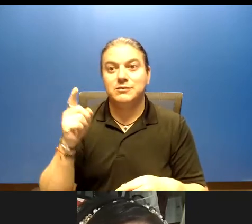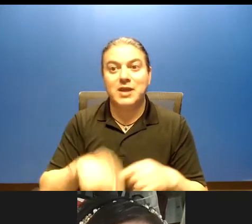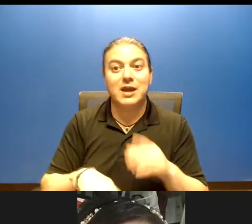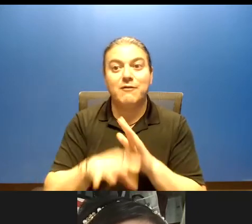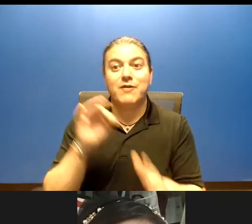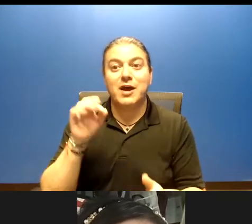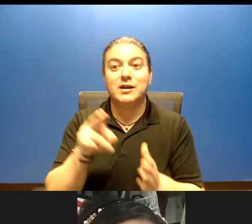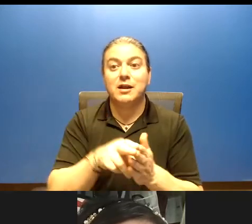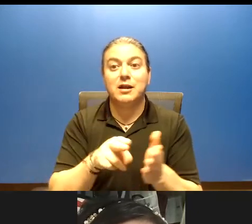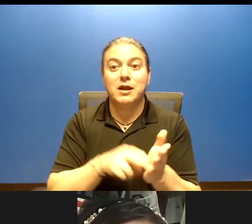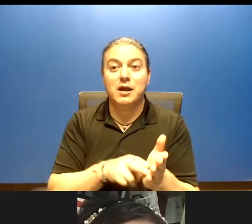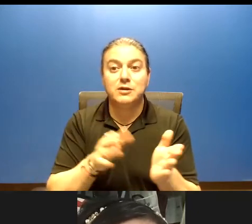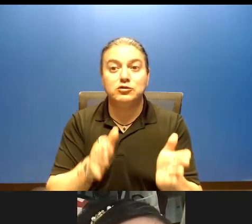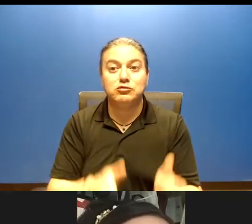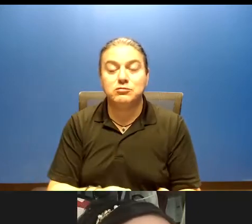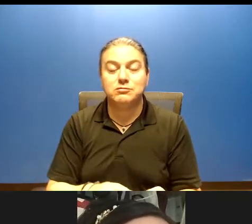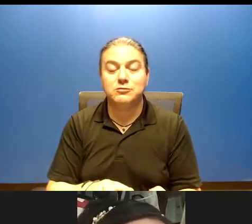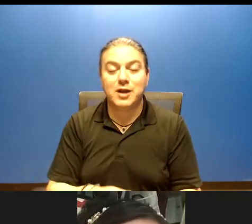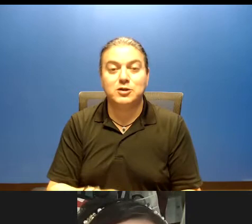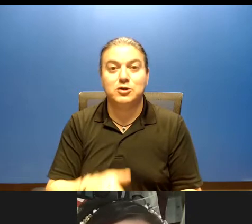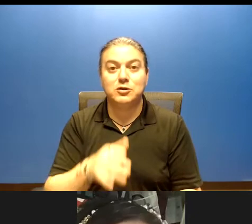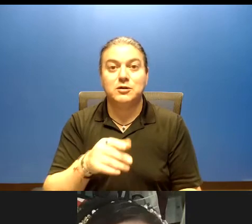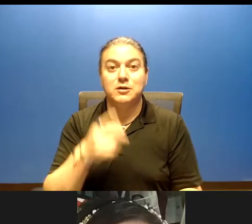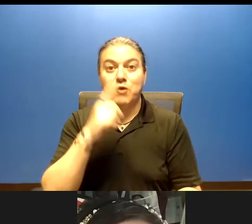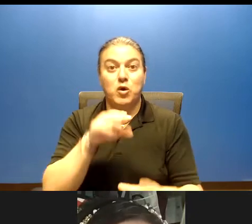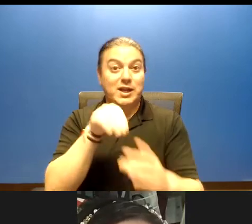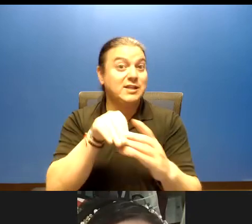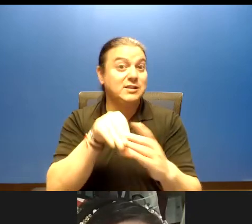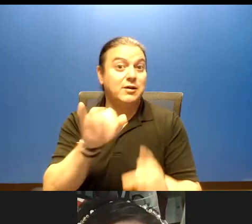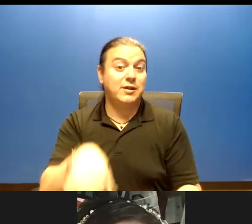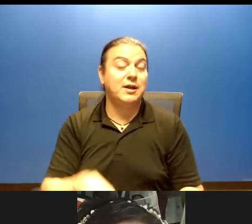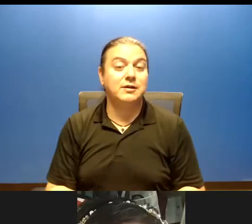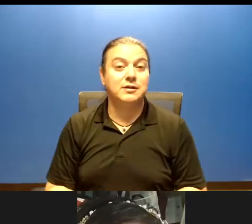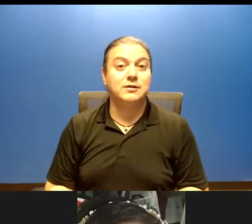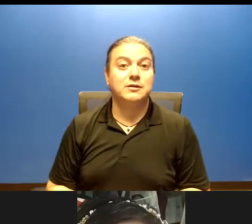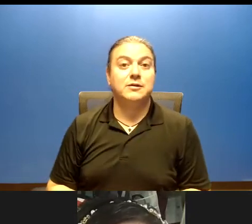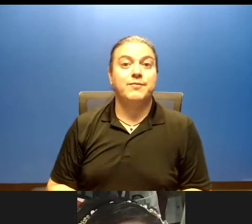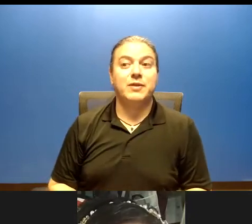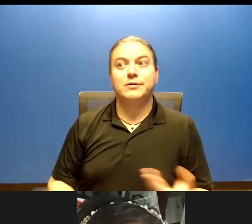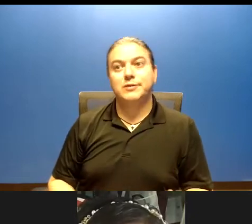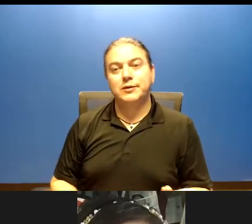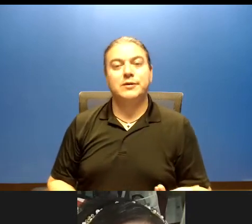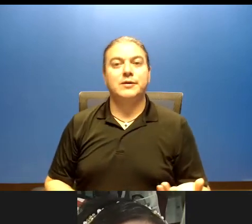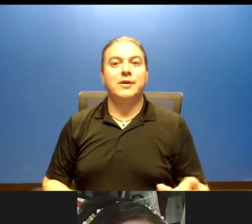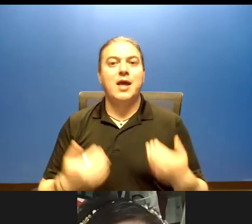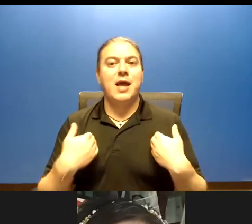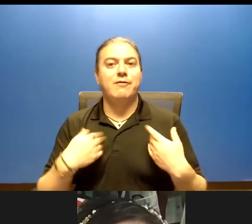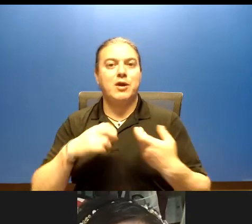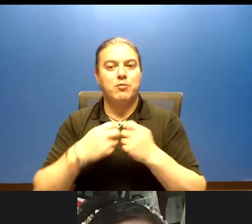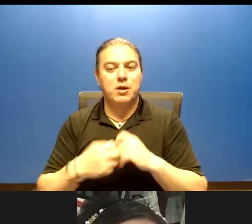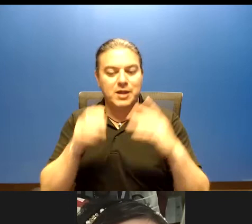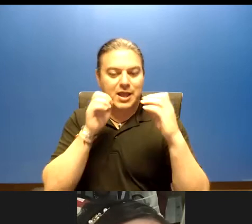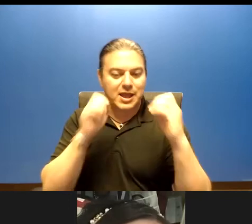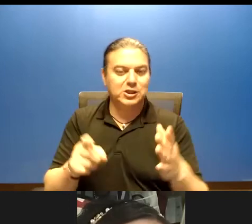this area. So just like they had said, they're having trouble educating the contractors, finding one who can